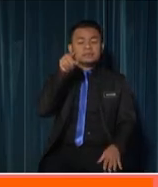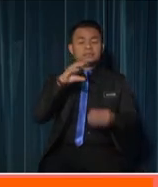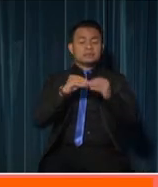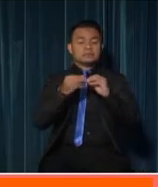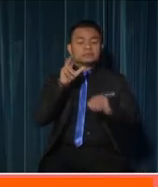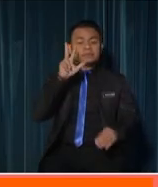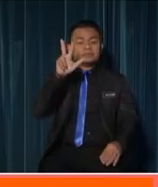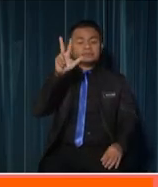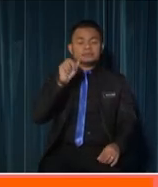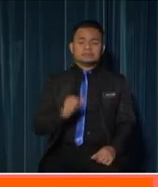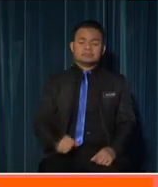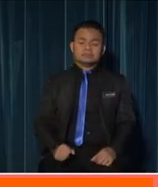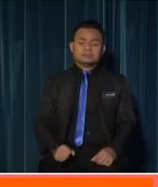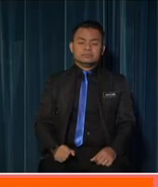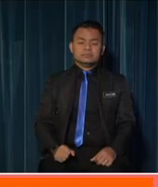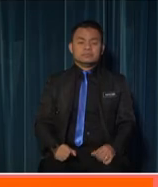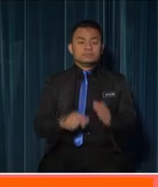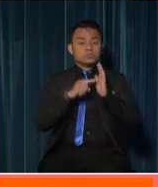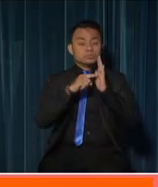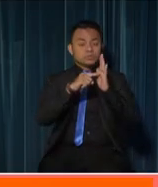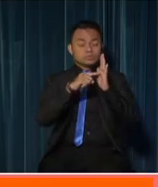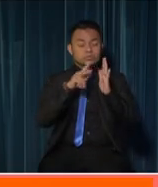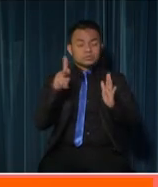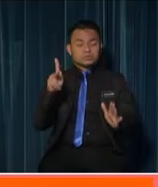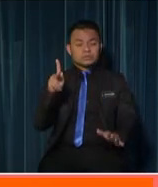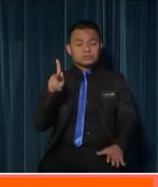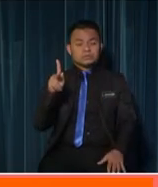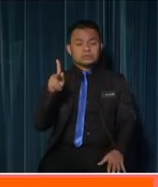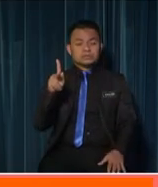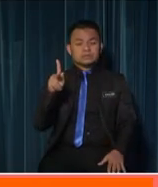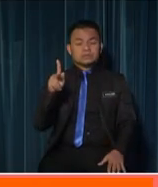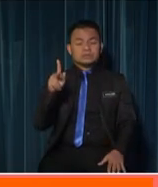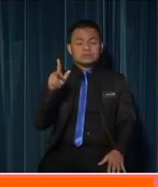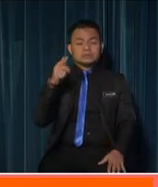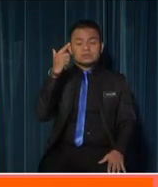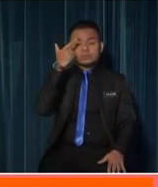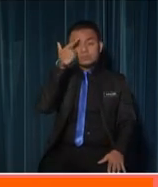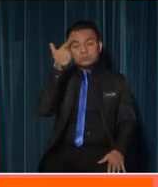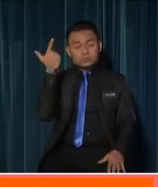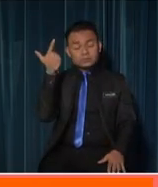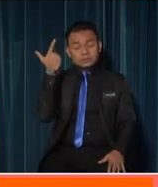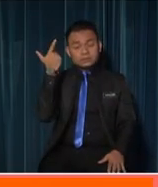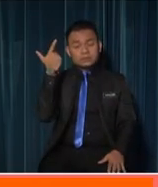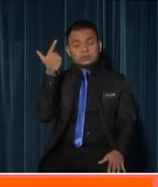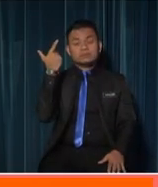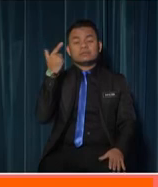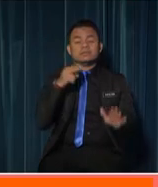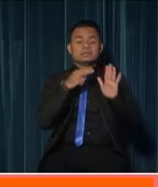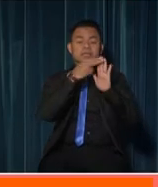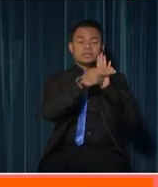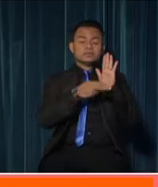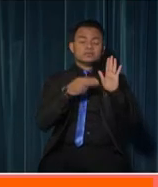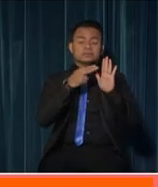3. It shows 1/4 of an hour. The